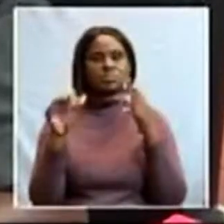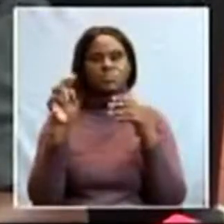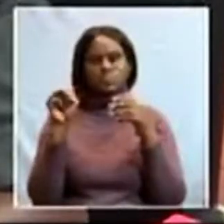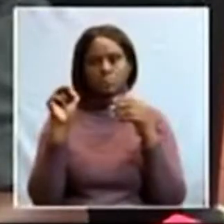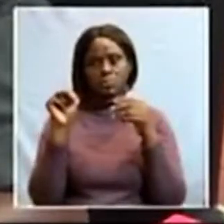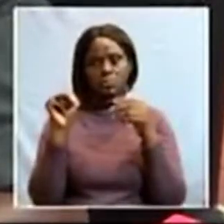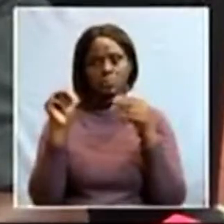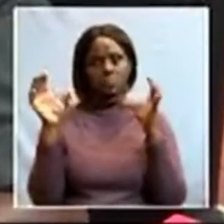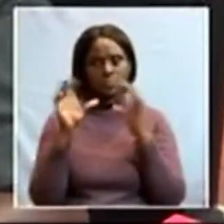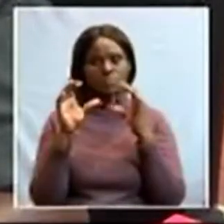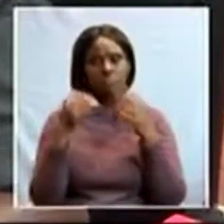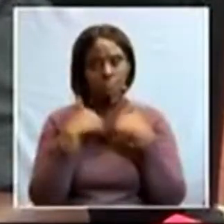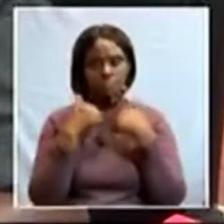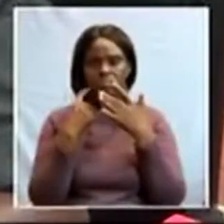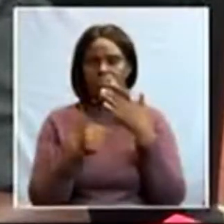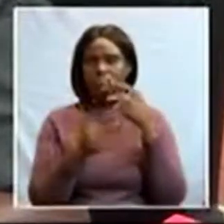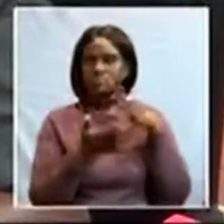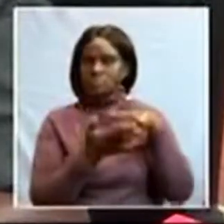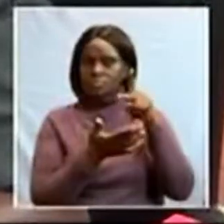Town Council had